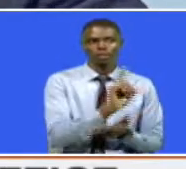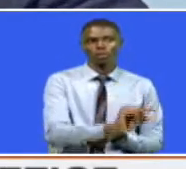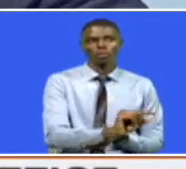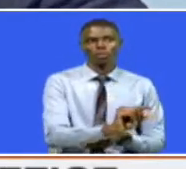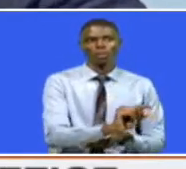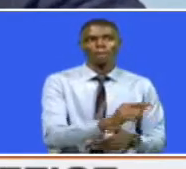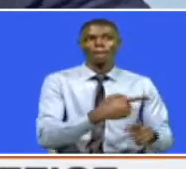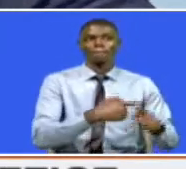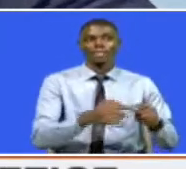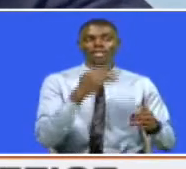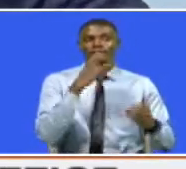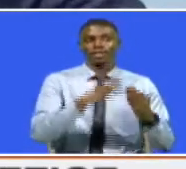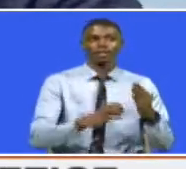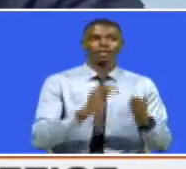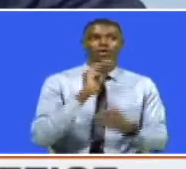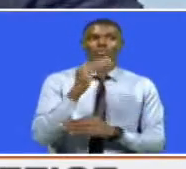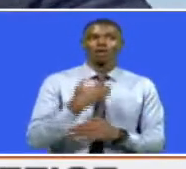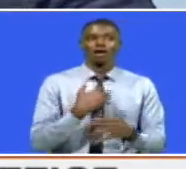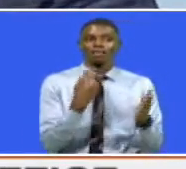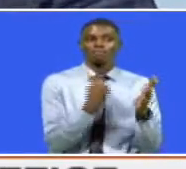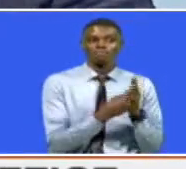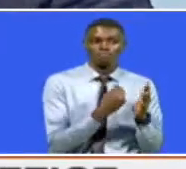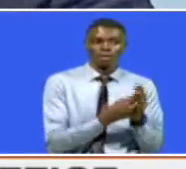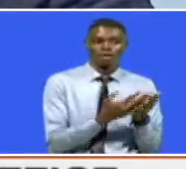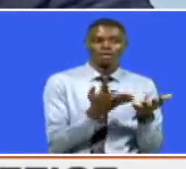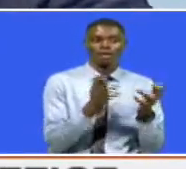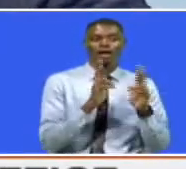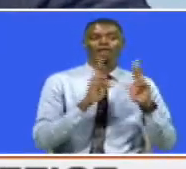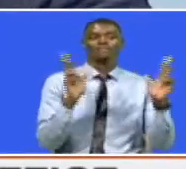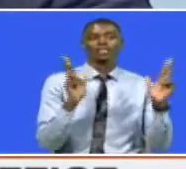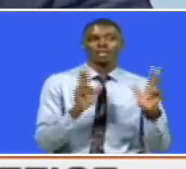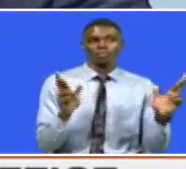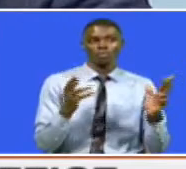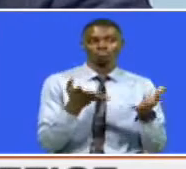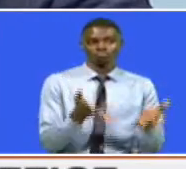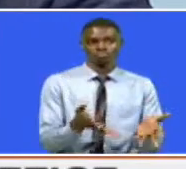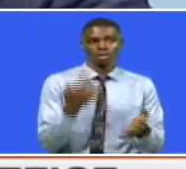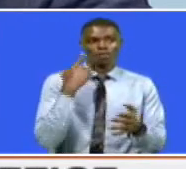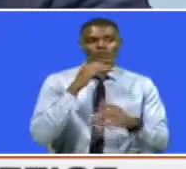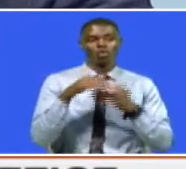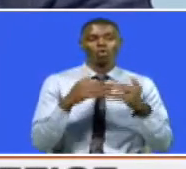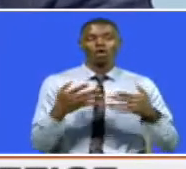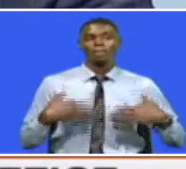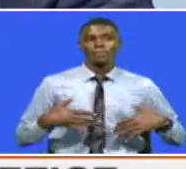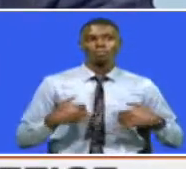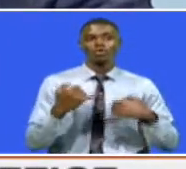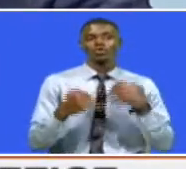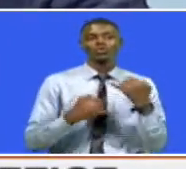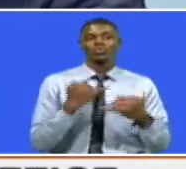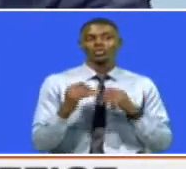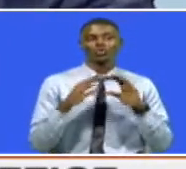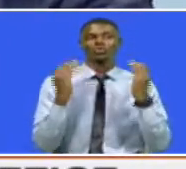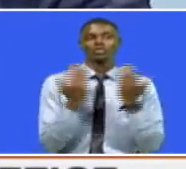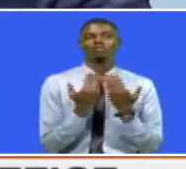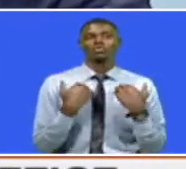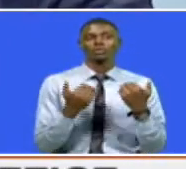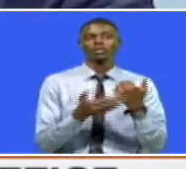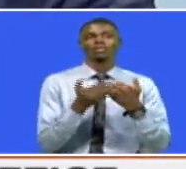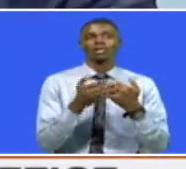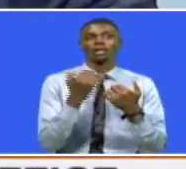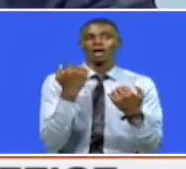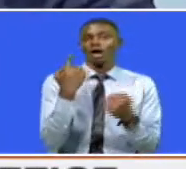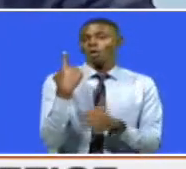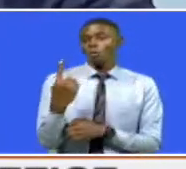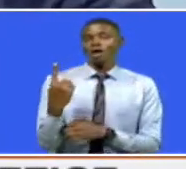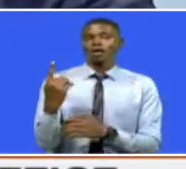end, till end of it, we will have money available for everybody to enjoy universal health care. Now, one